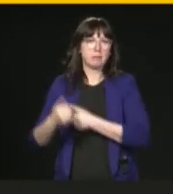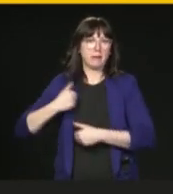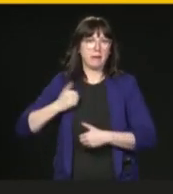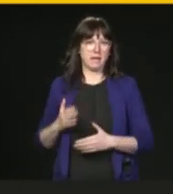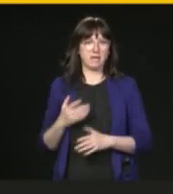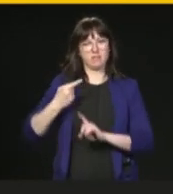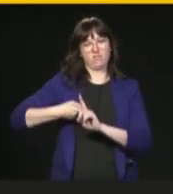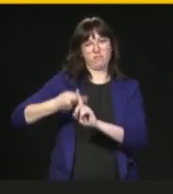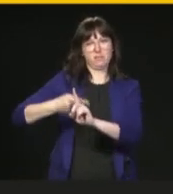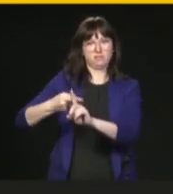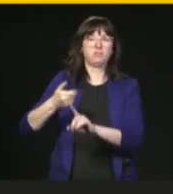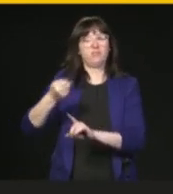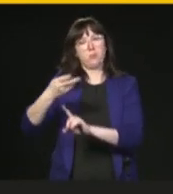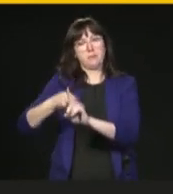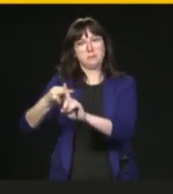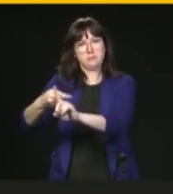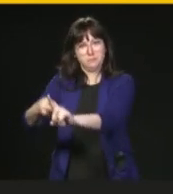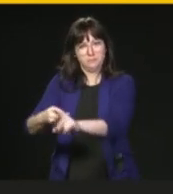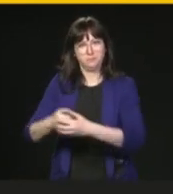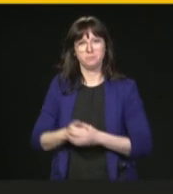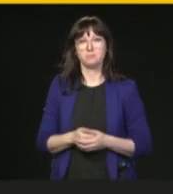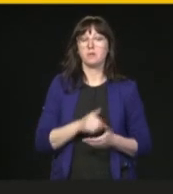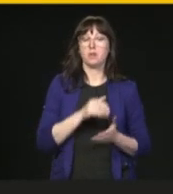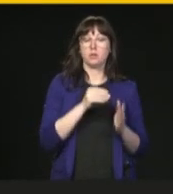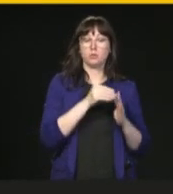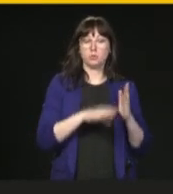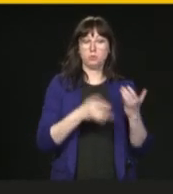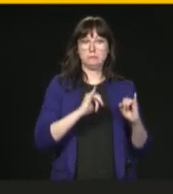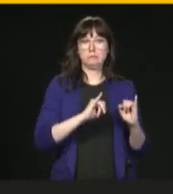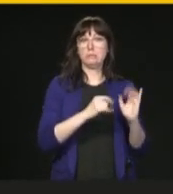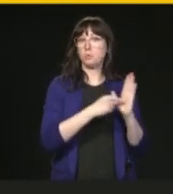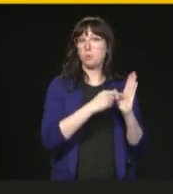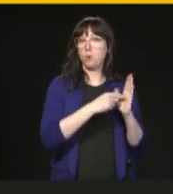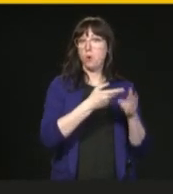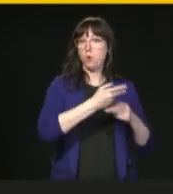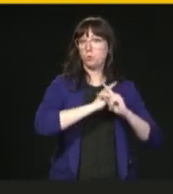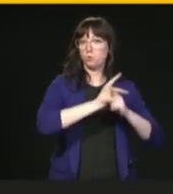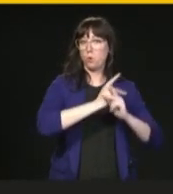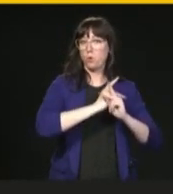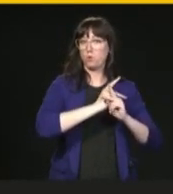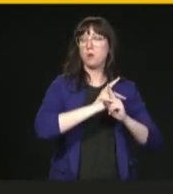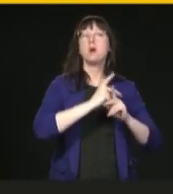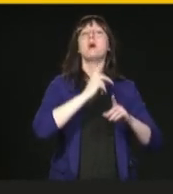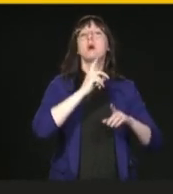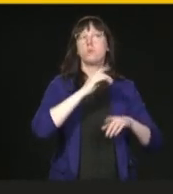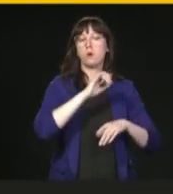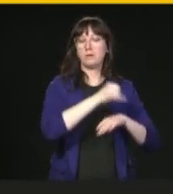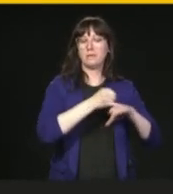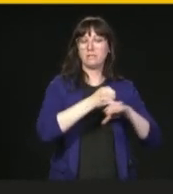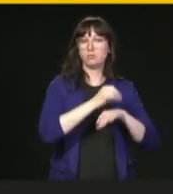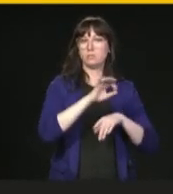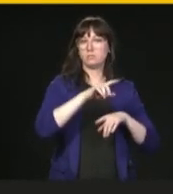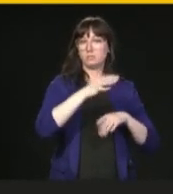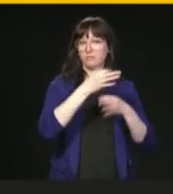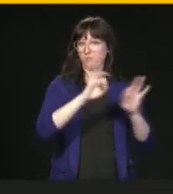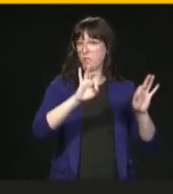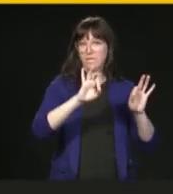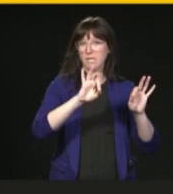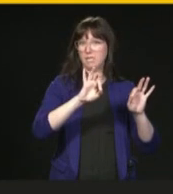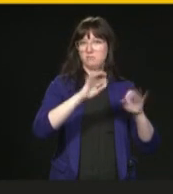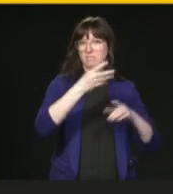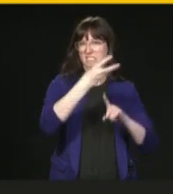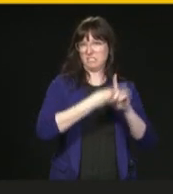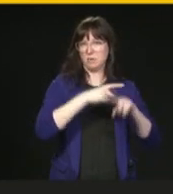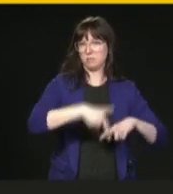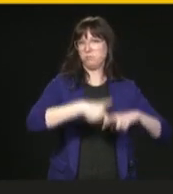months. And for people who are still paying off their student loans, we're putting a 6-month interest-free moratorium on